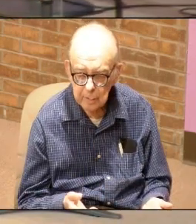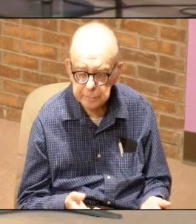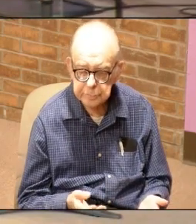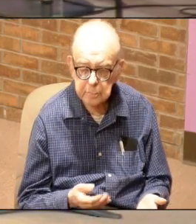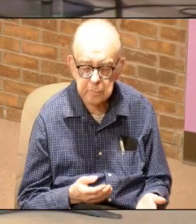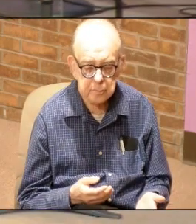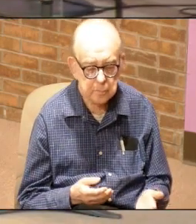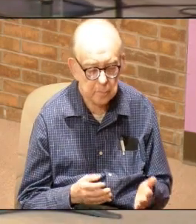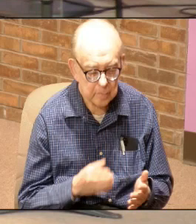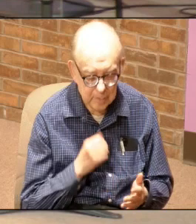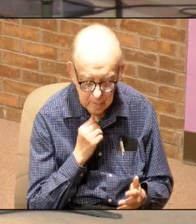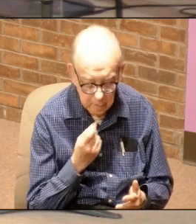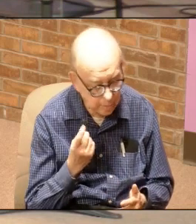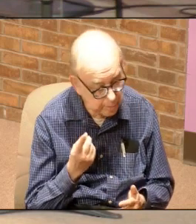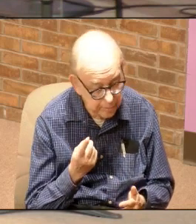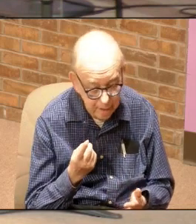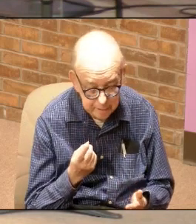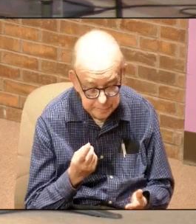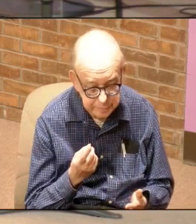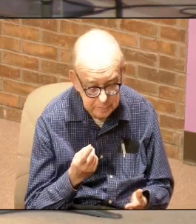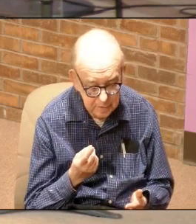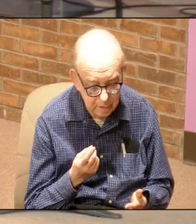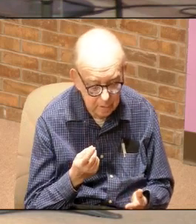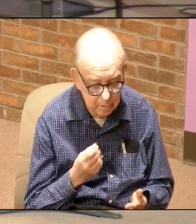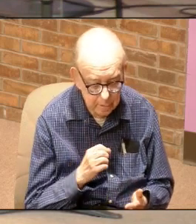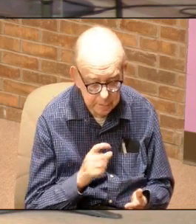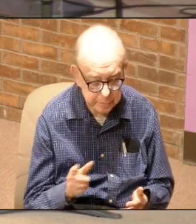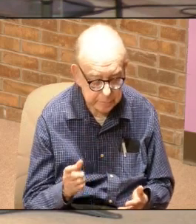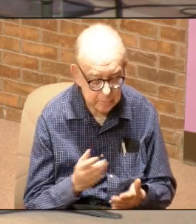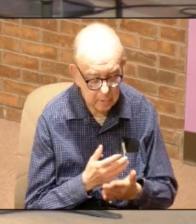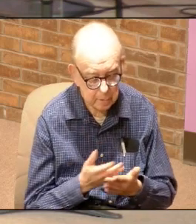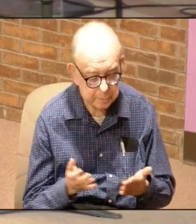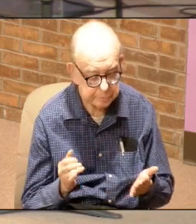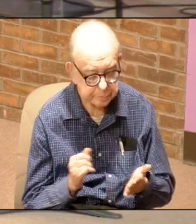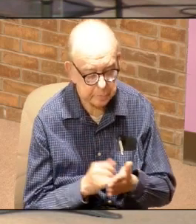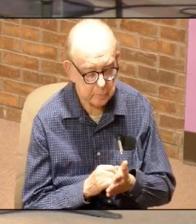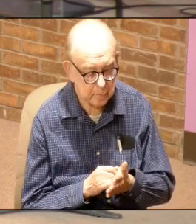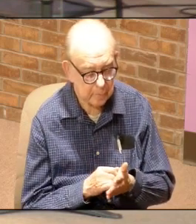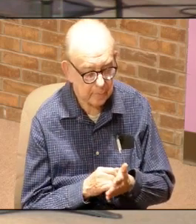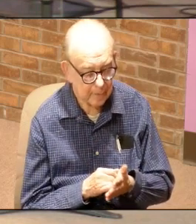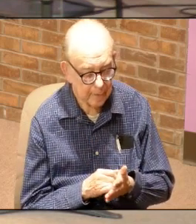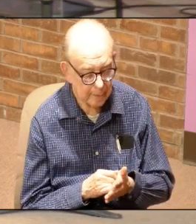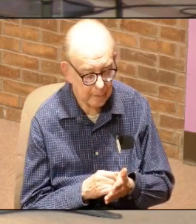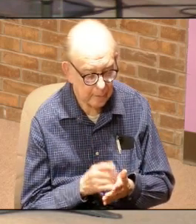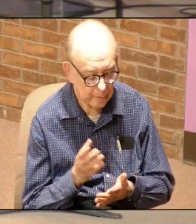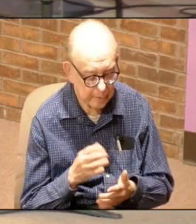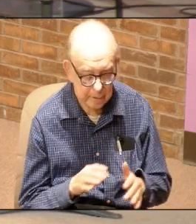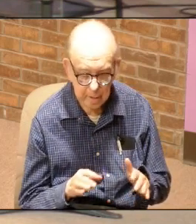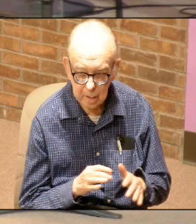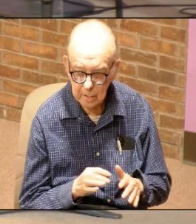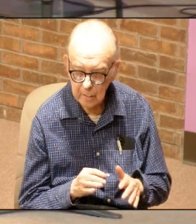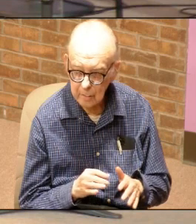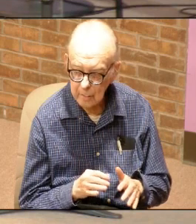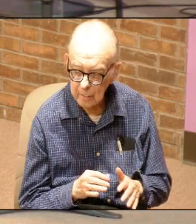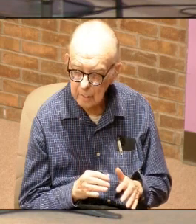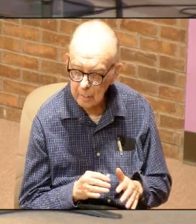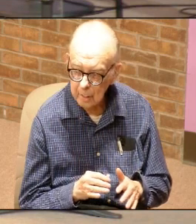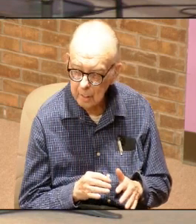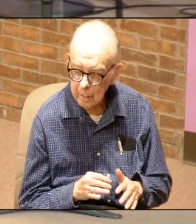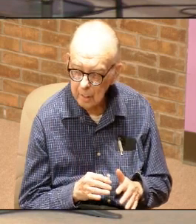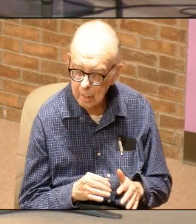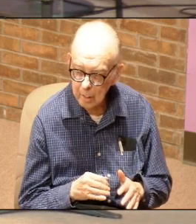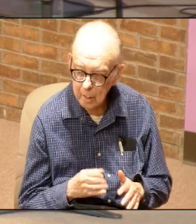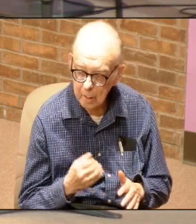He's saying, don't you understand that all of the things that is being done,